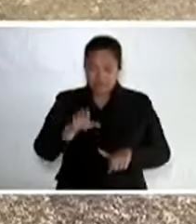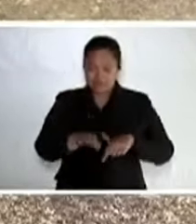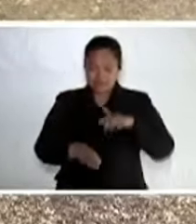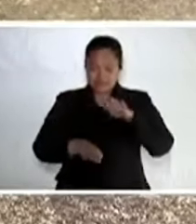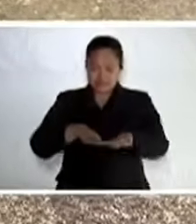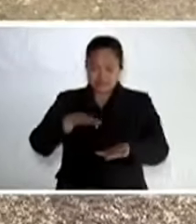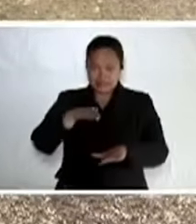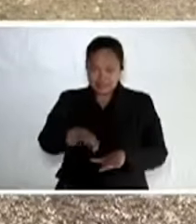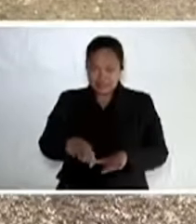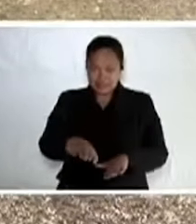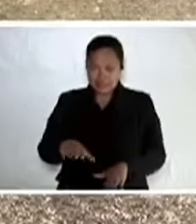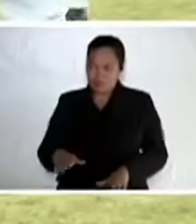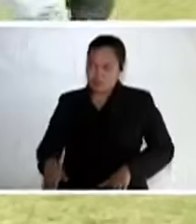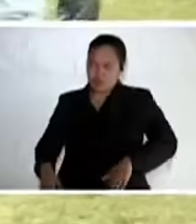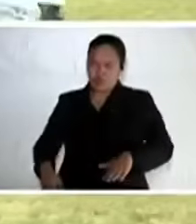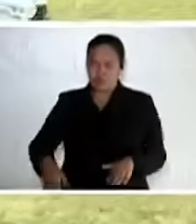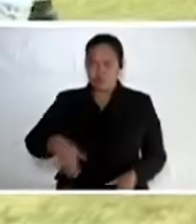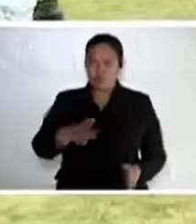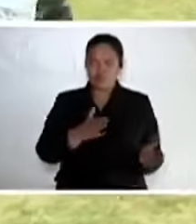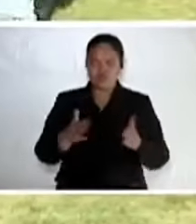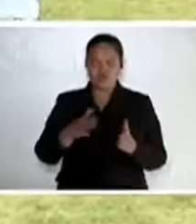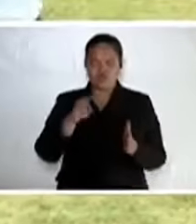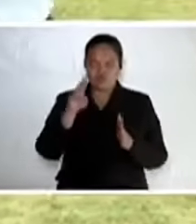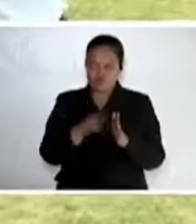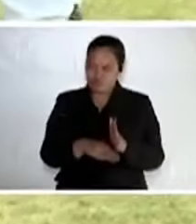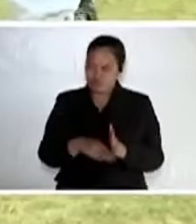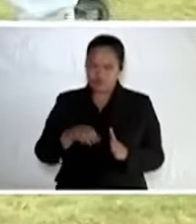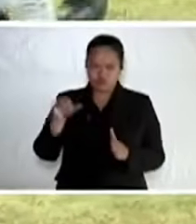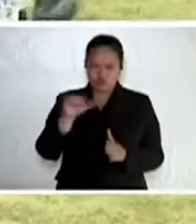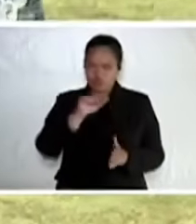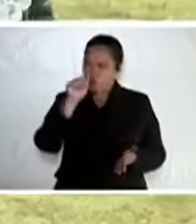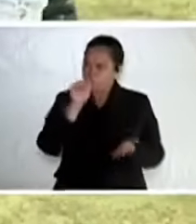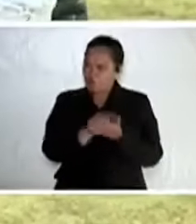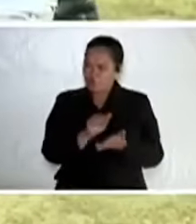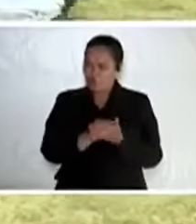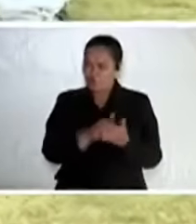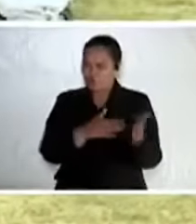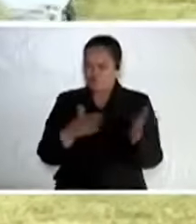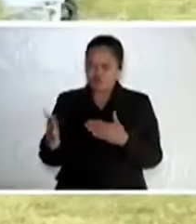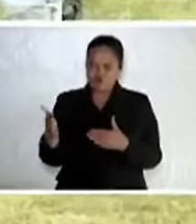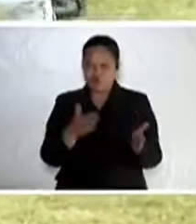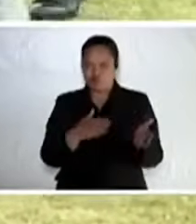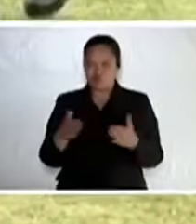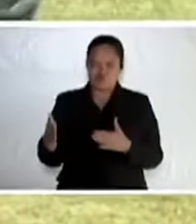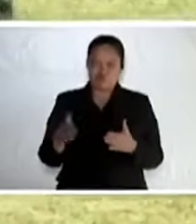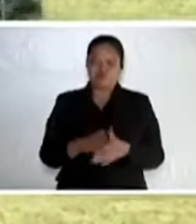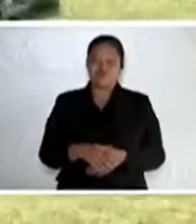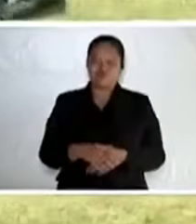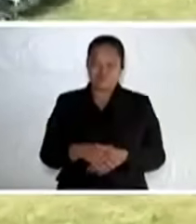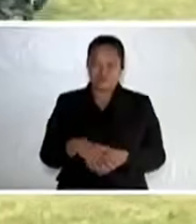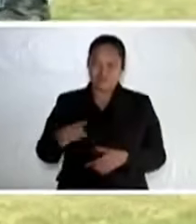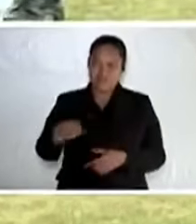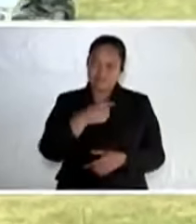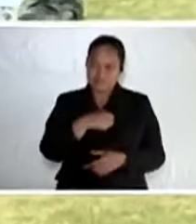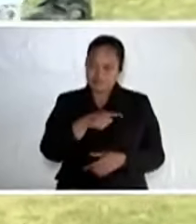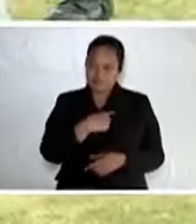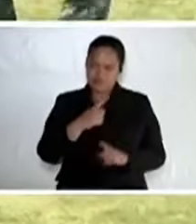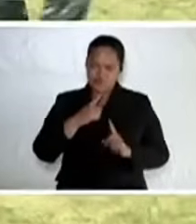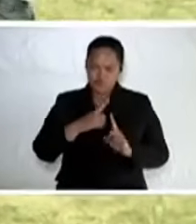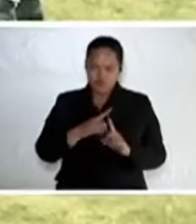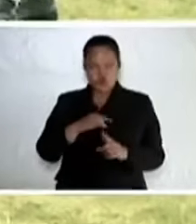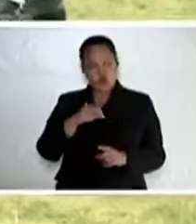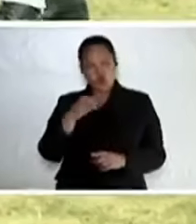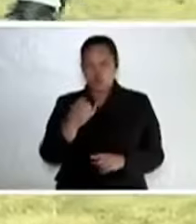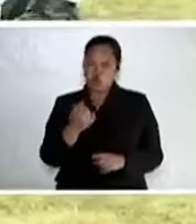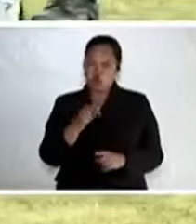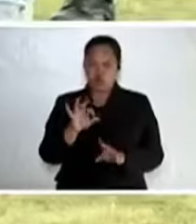every arm and every movement is completely in sync. To think that they dedicate their entire lives to not just moving in